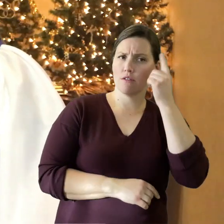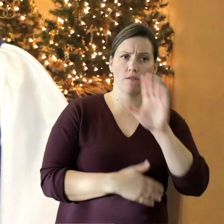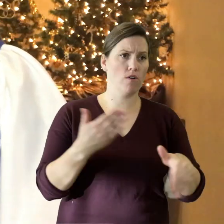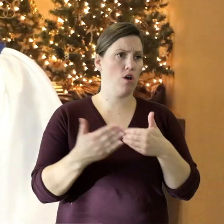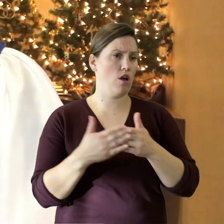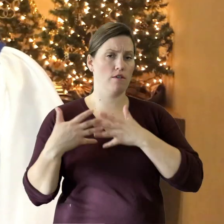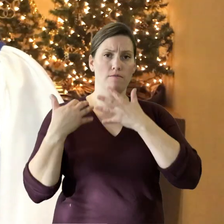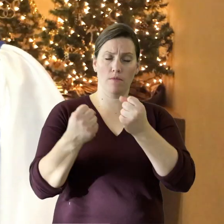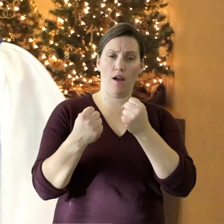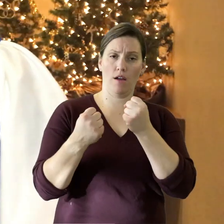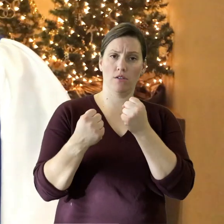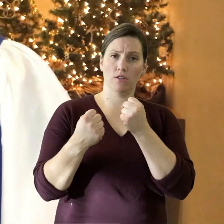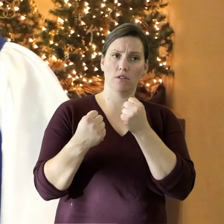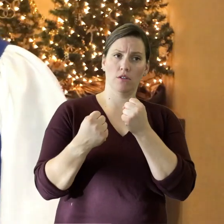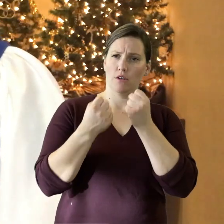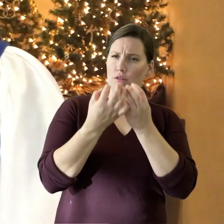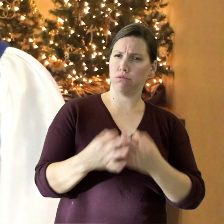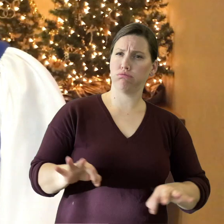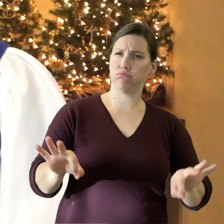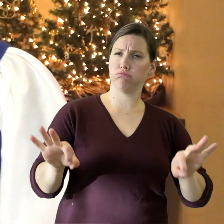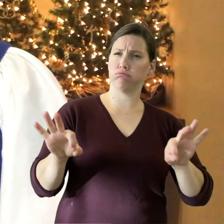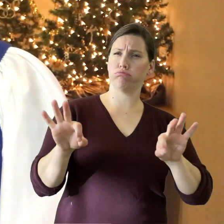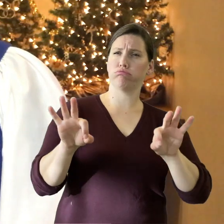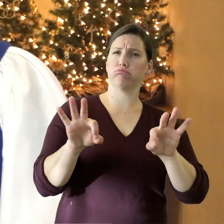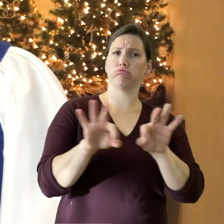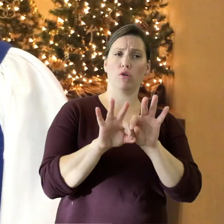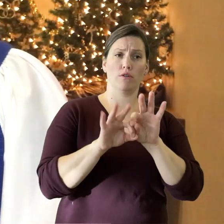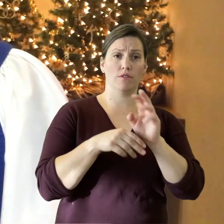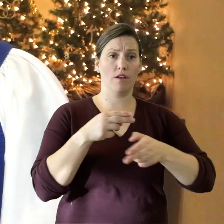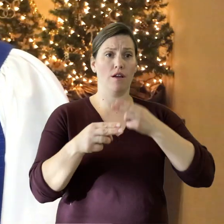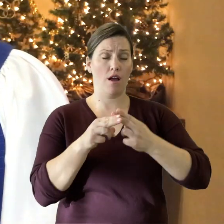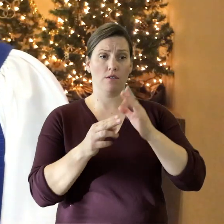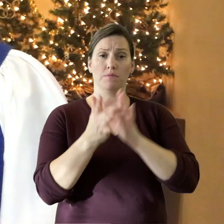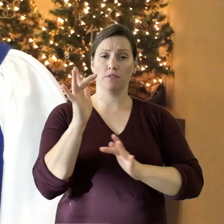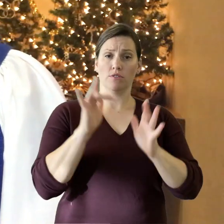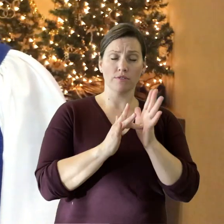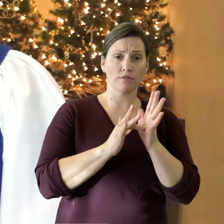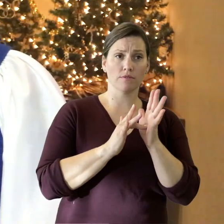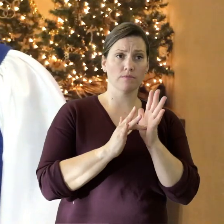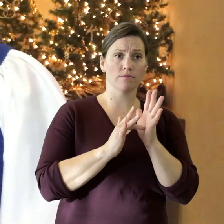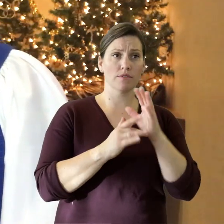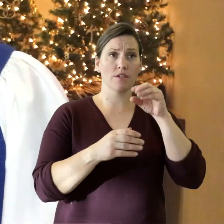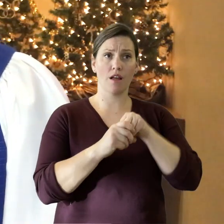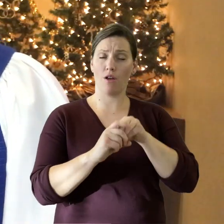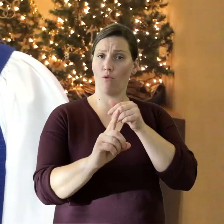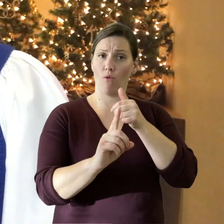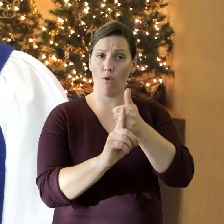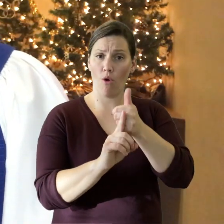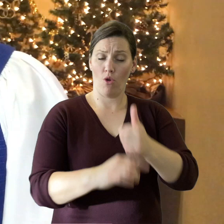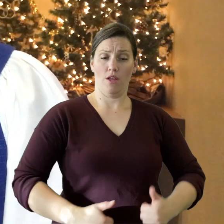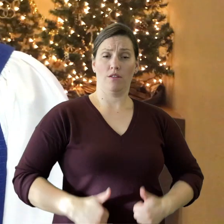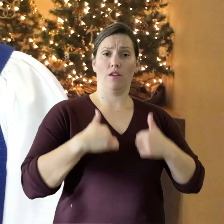think about the power and the significance of the name of Jesus in your